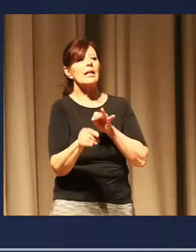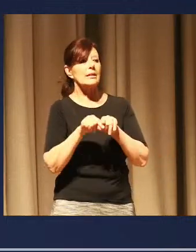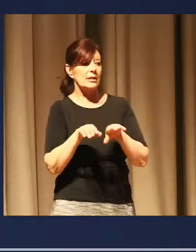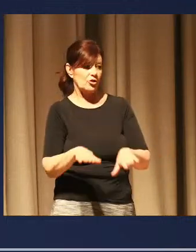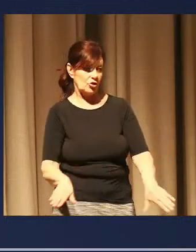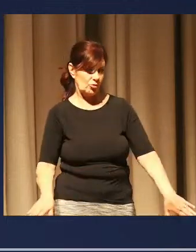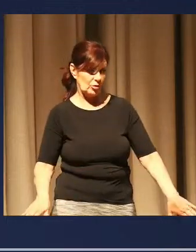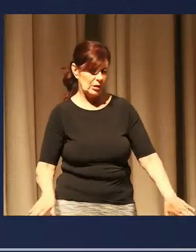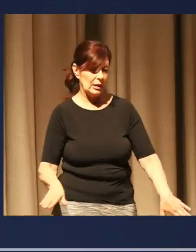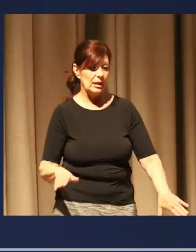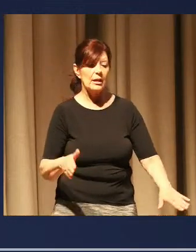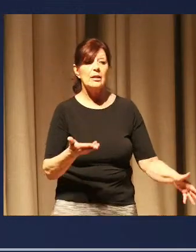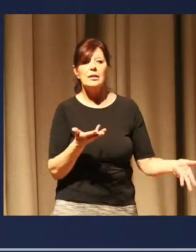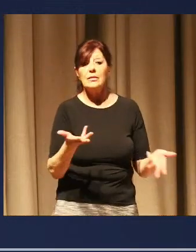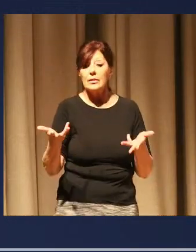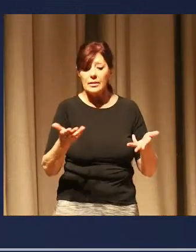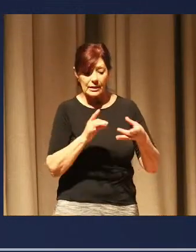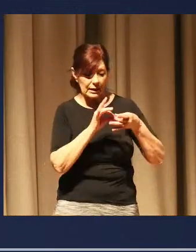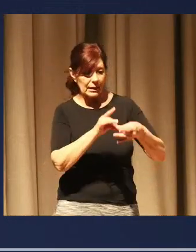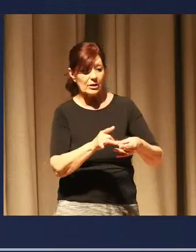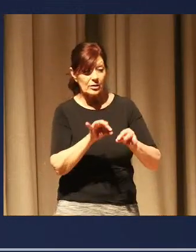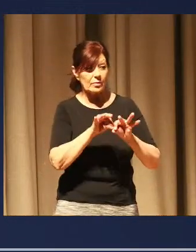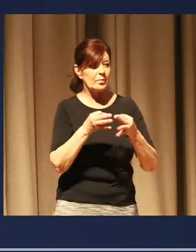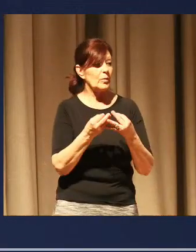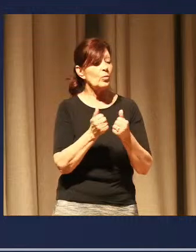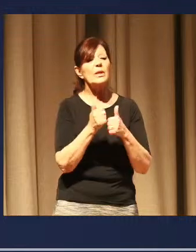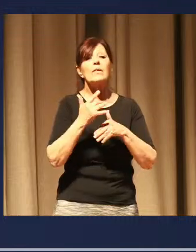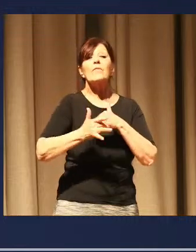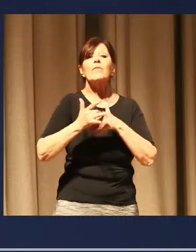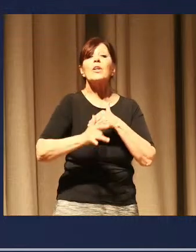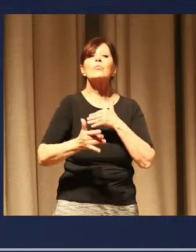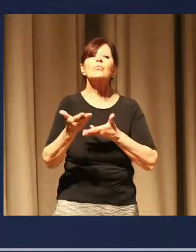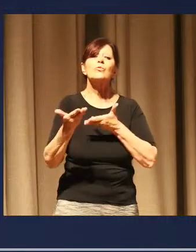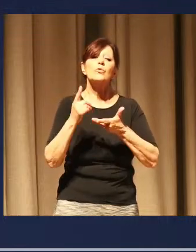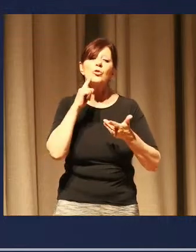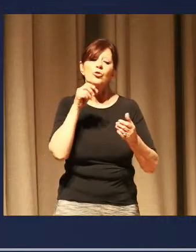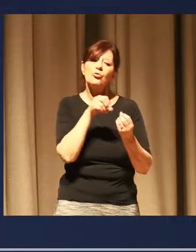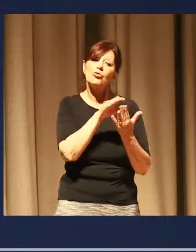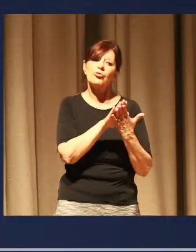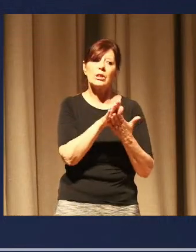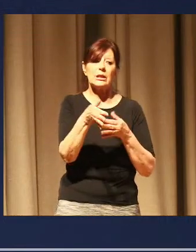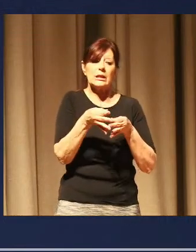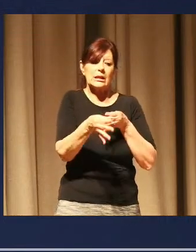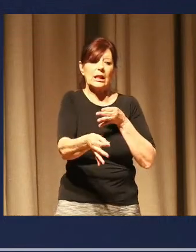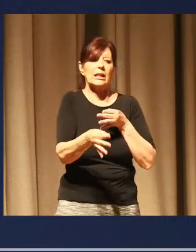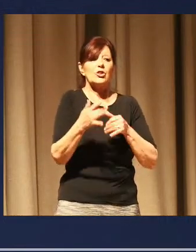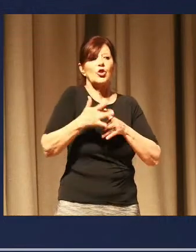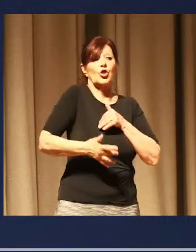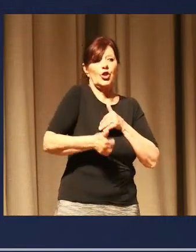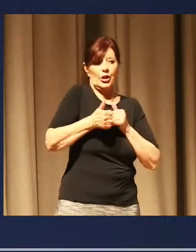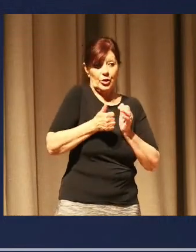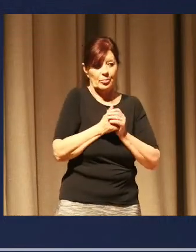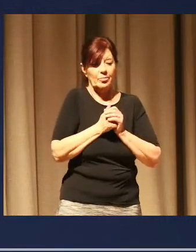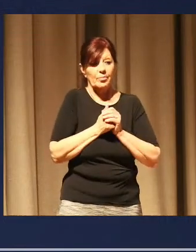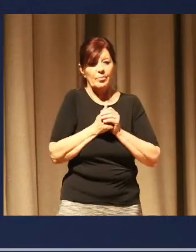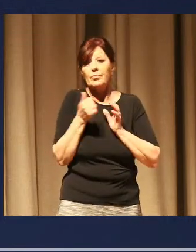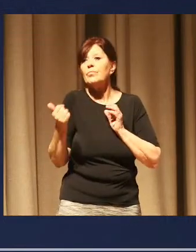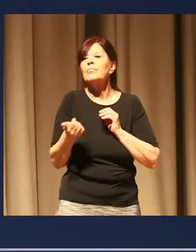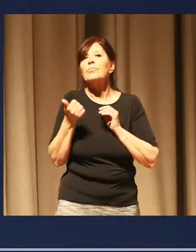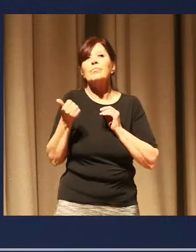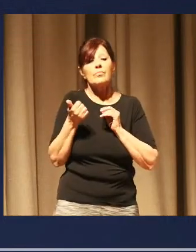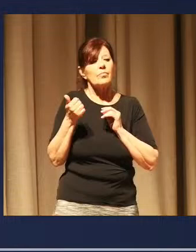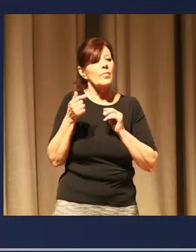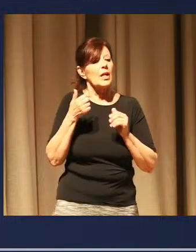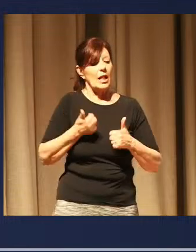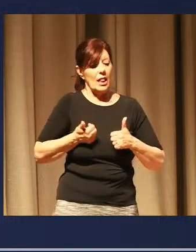children, facilitating the connection of families with available services to address such delays at earlier ages. Elsewhere, Live